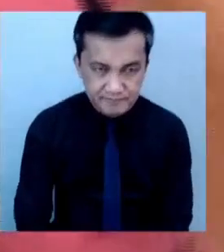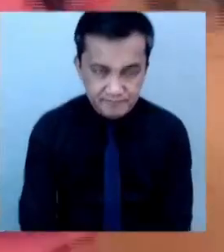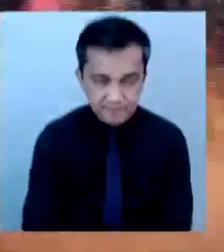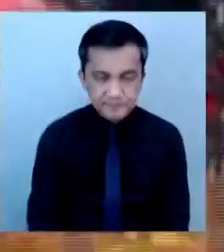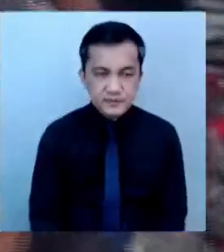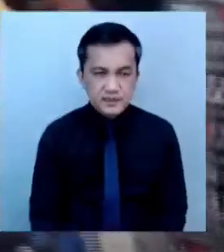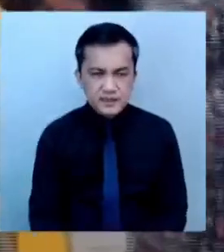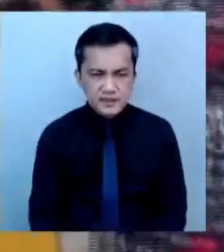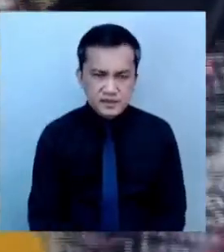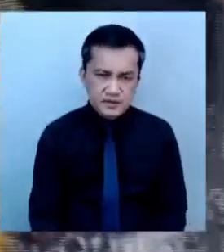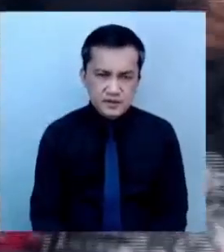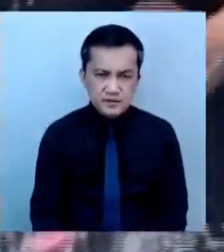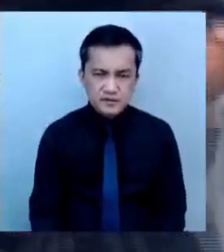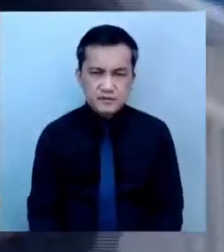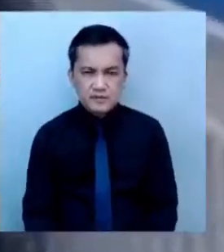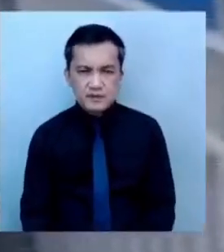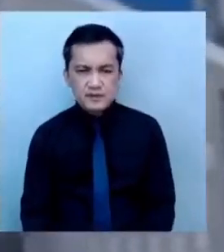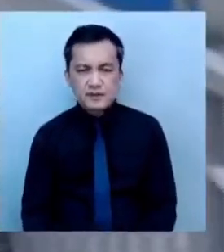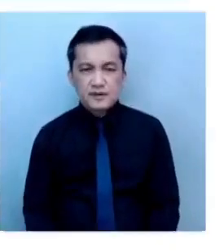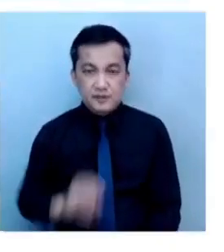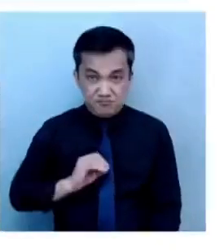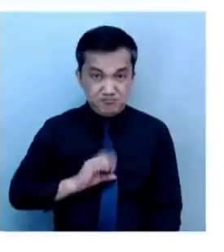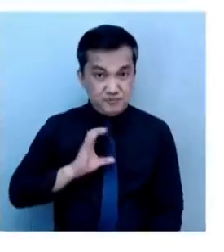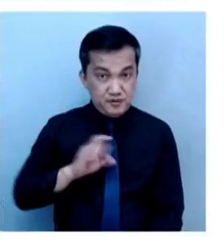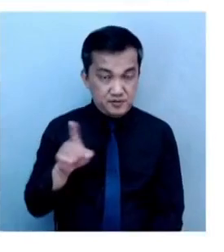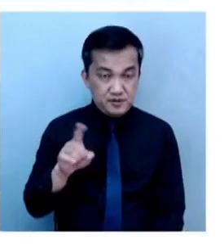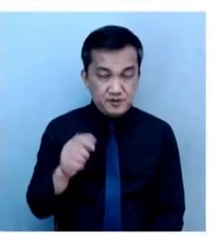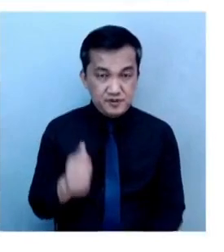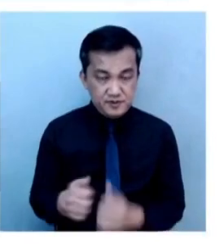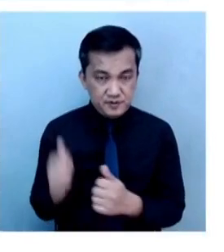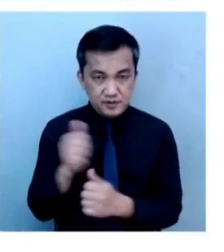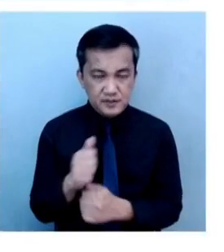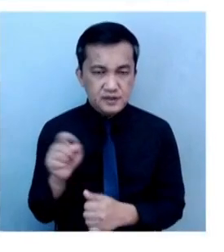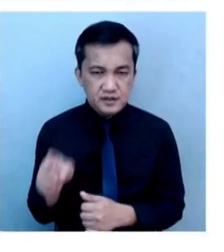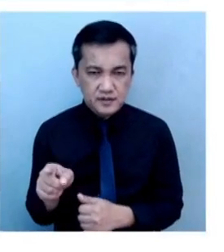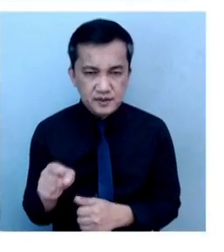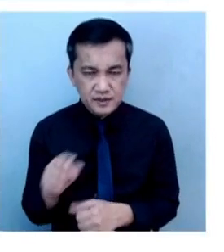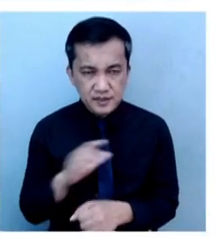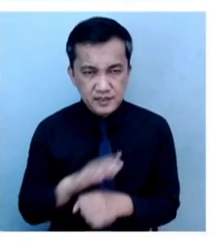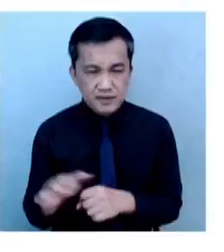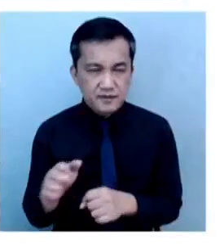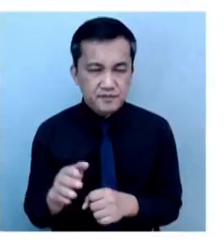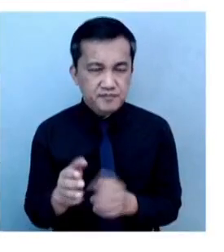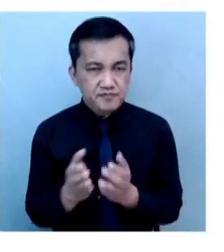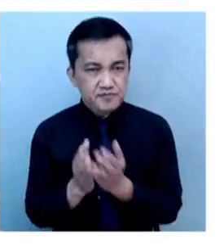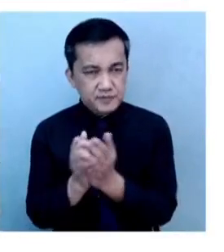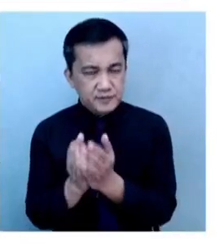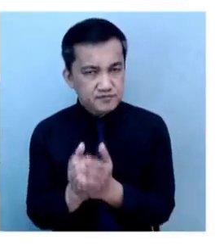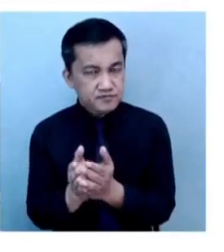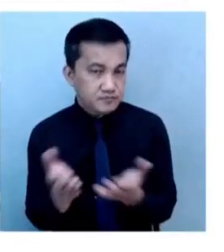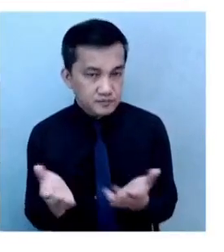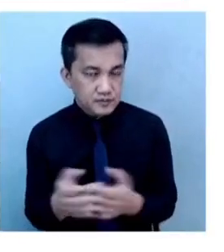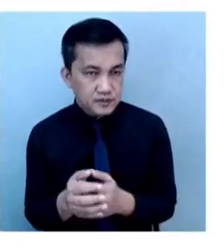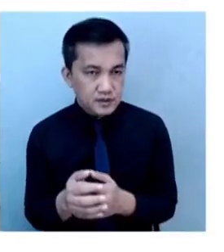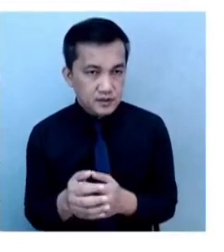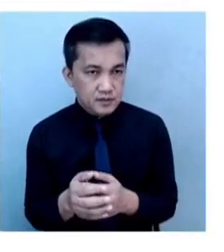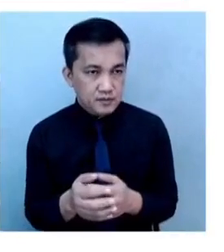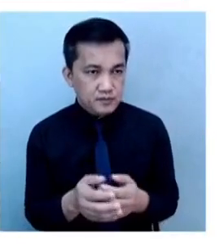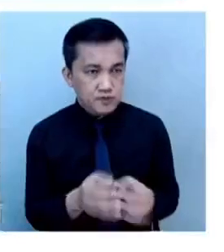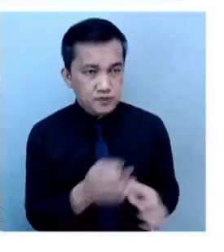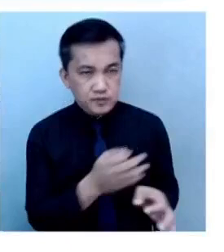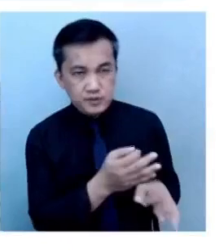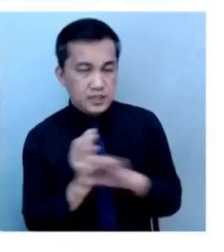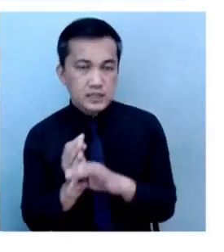may kumpiyansa naman yung mga otoridad na there will be enough trips, there will be enough vessels to ferry the passengers to